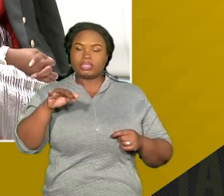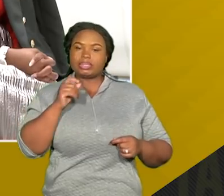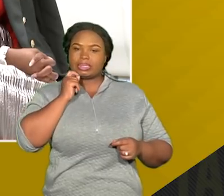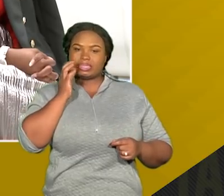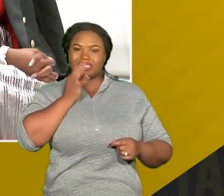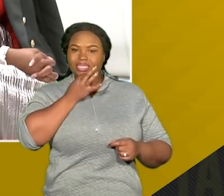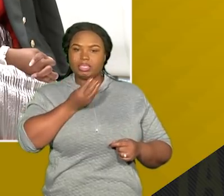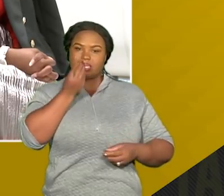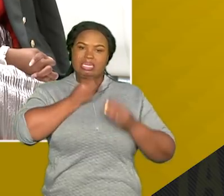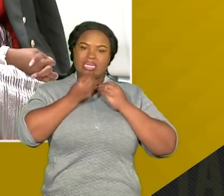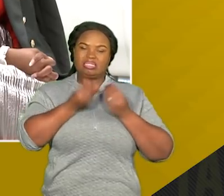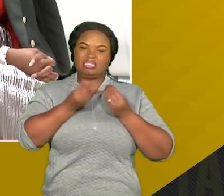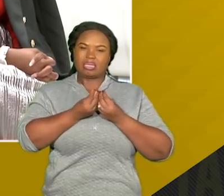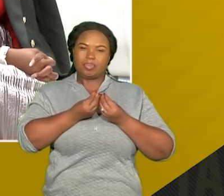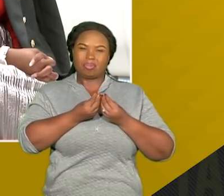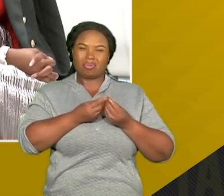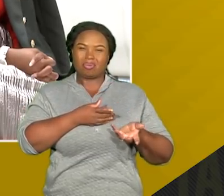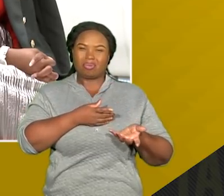him.